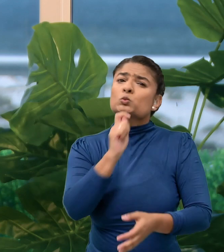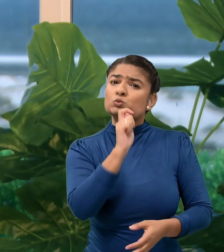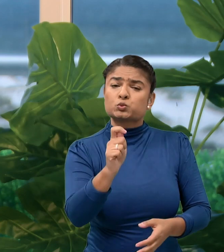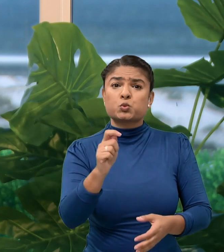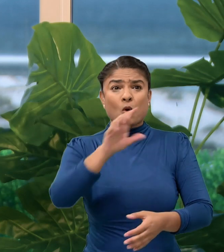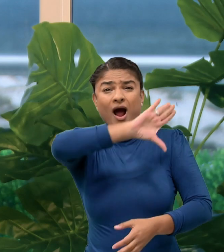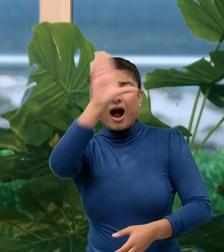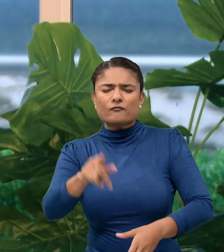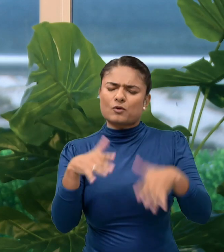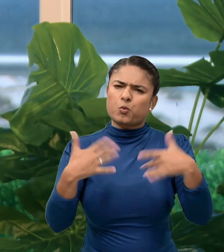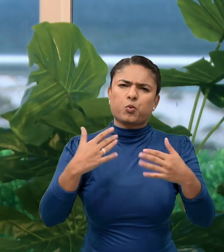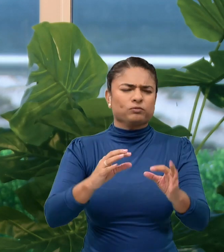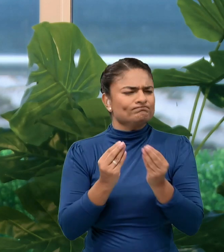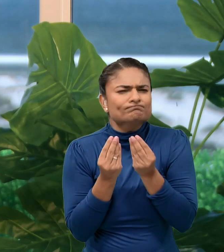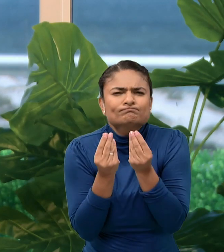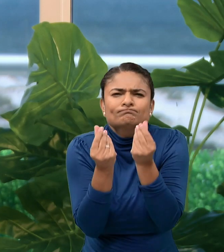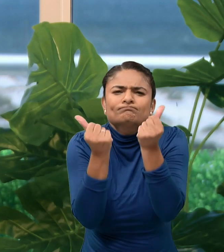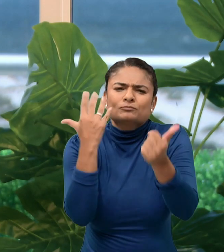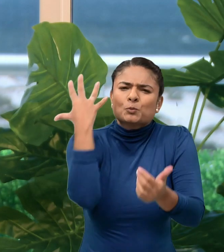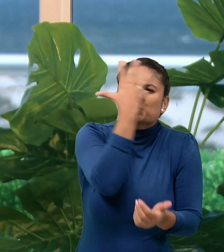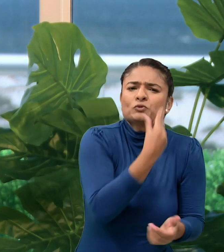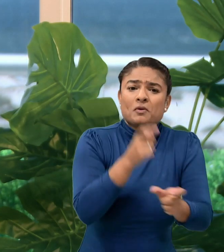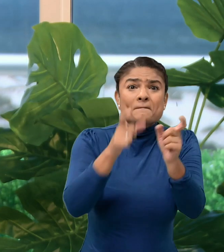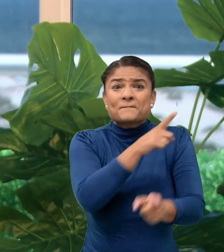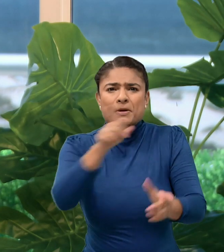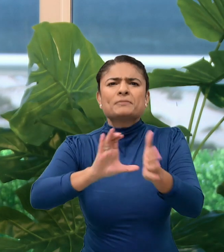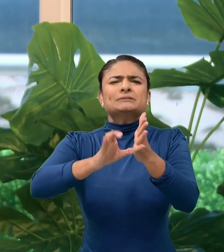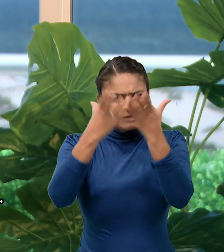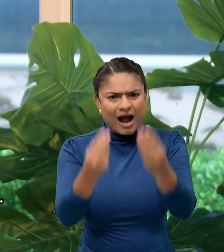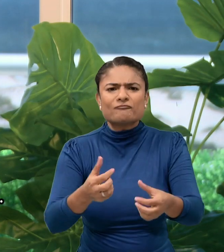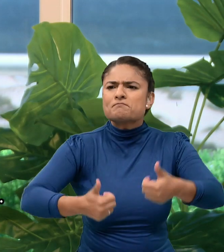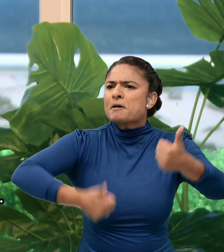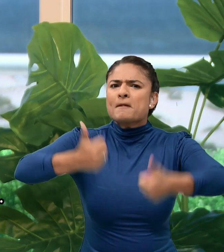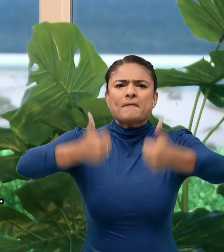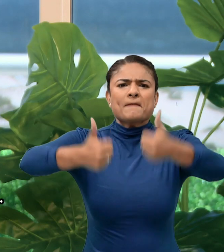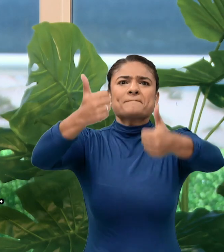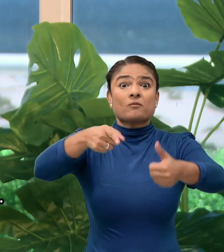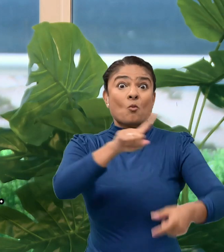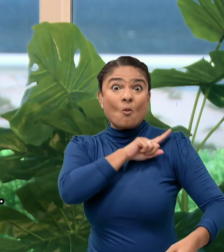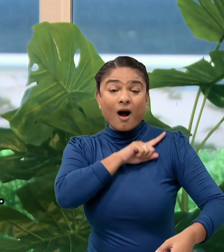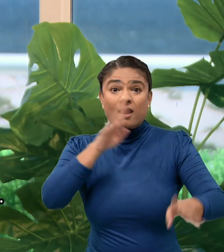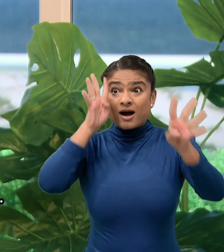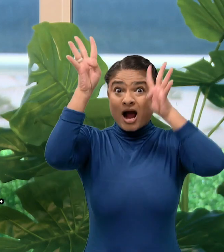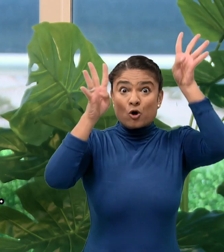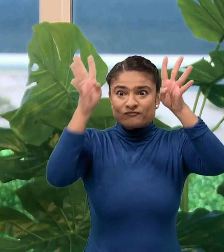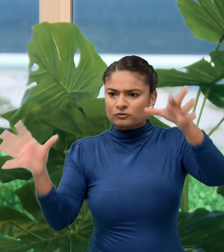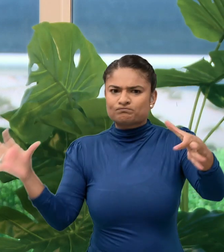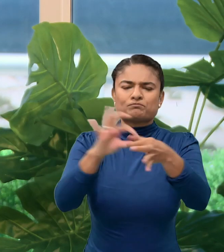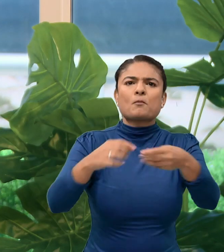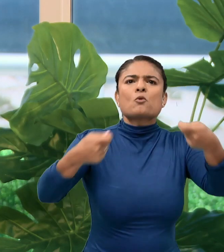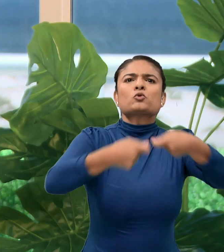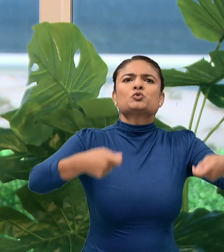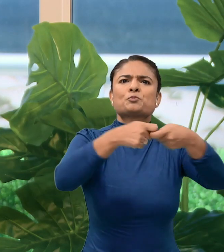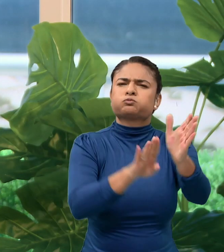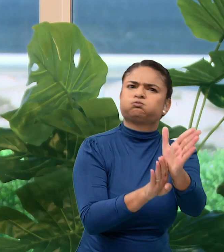richest continent in the world, and persons with disabilities have on several occasions led to innovation in wealth creation. It's time